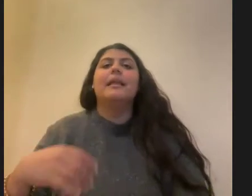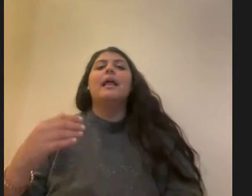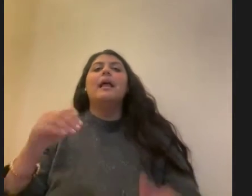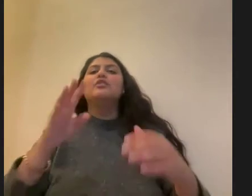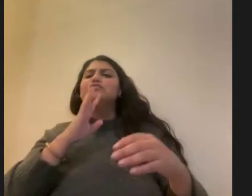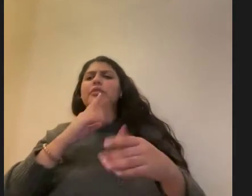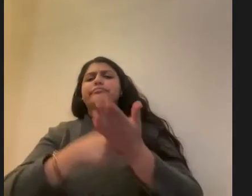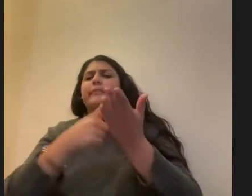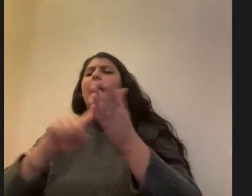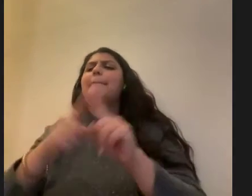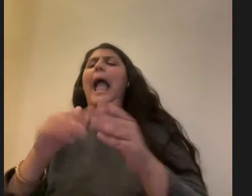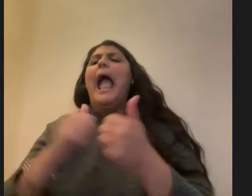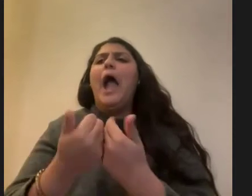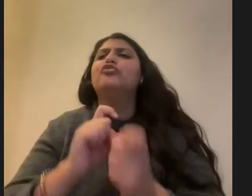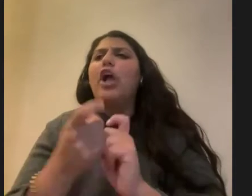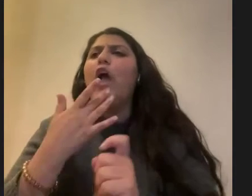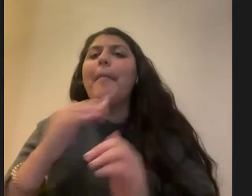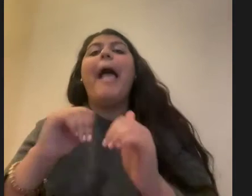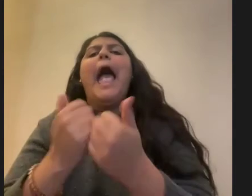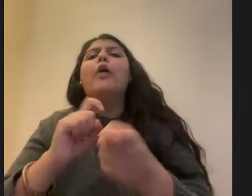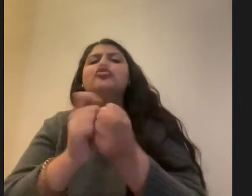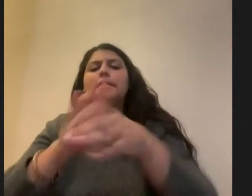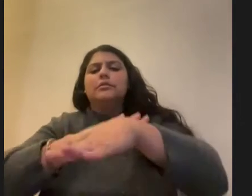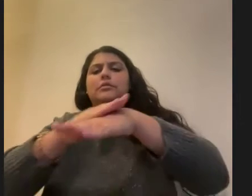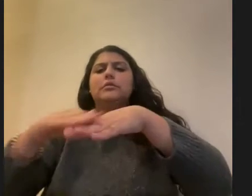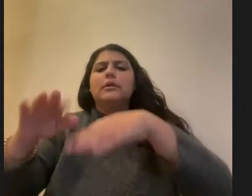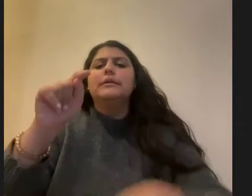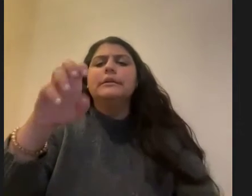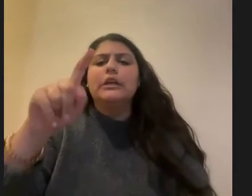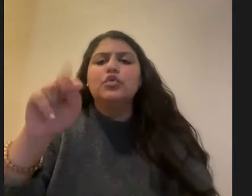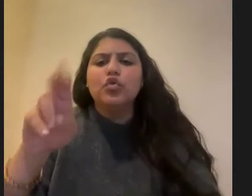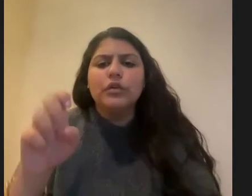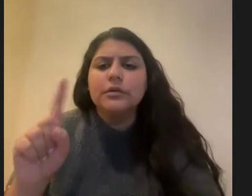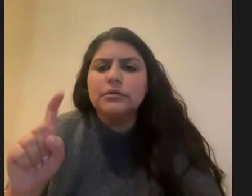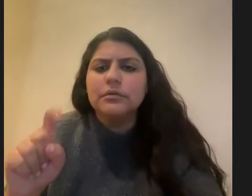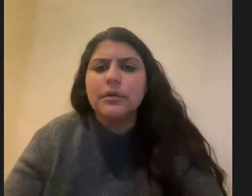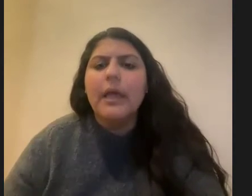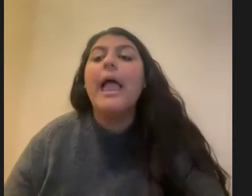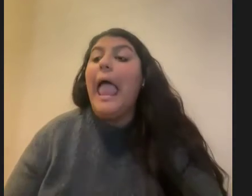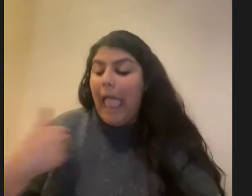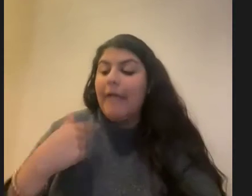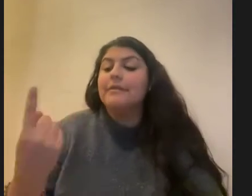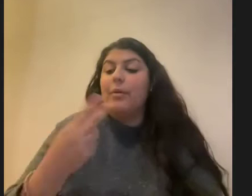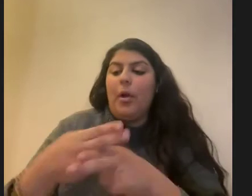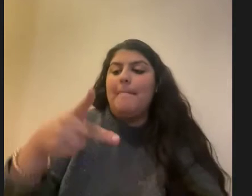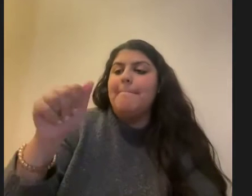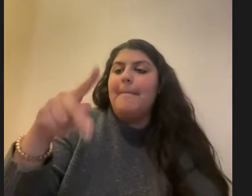color. How do they change texture? Yeah. So they have this thing called papillae, which Sarah, if you ever take her